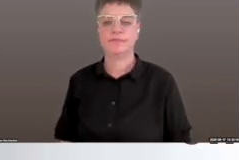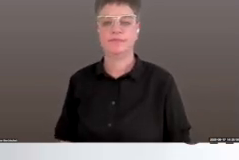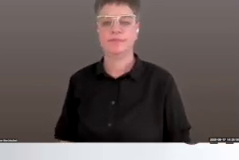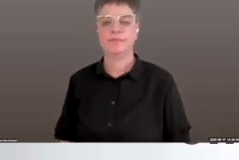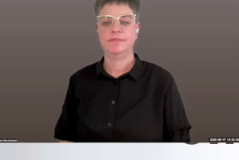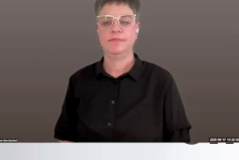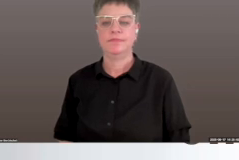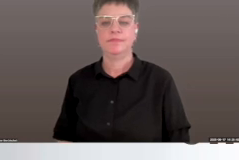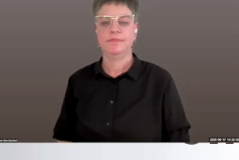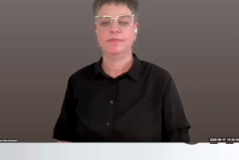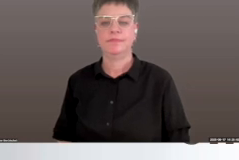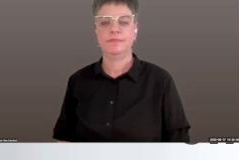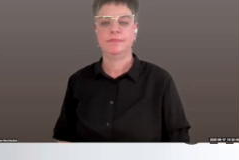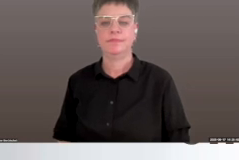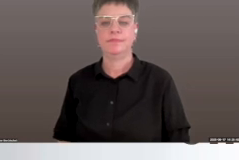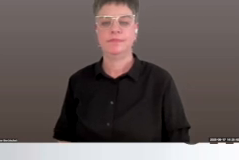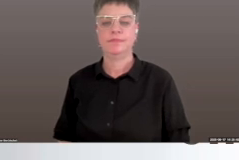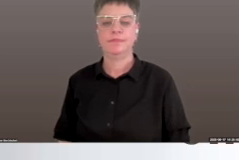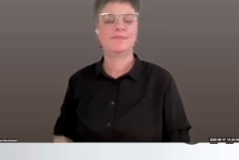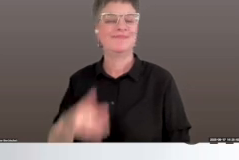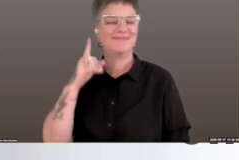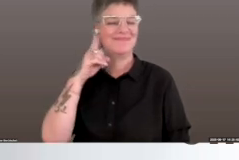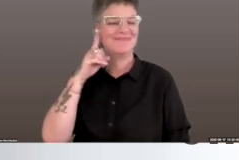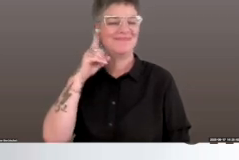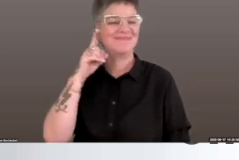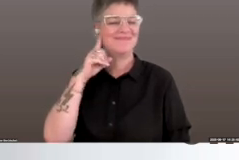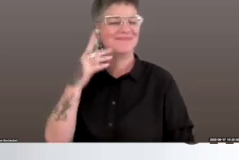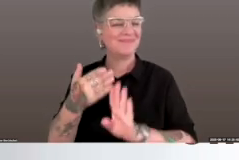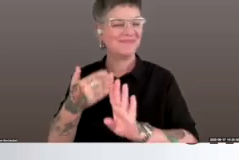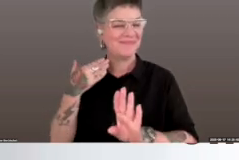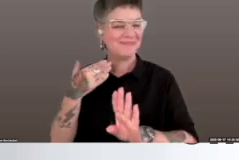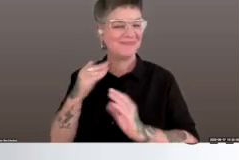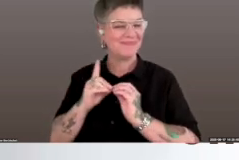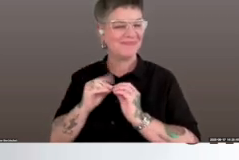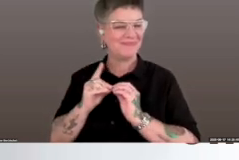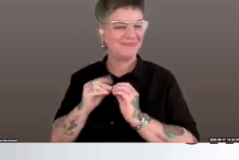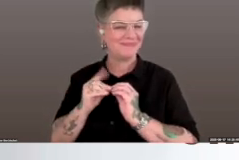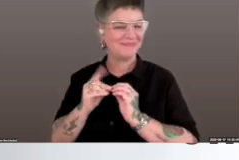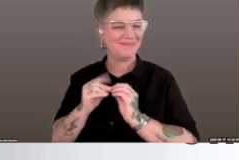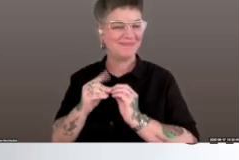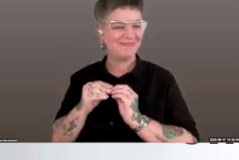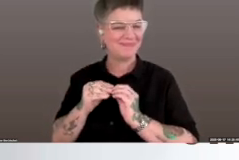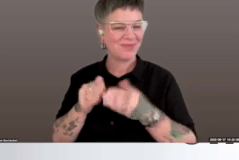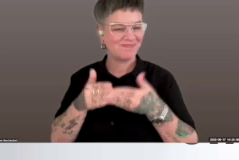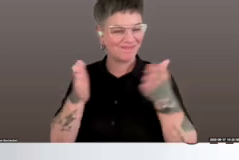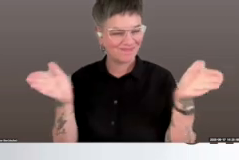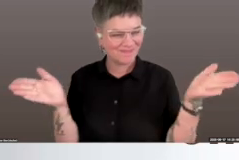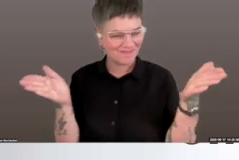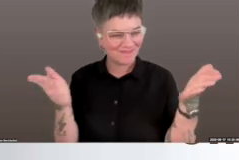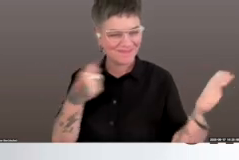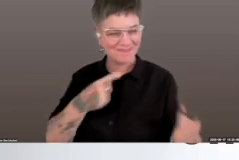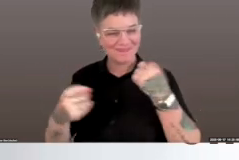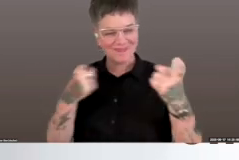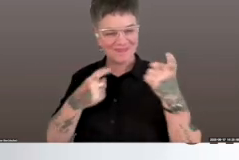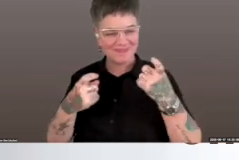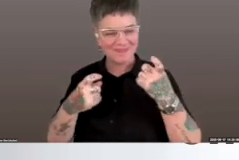All right, we've heard it before, but once more. We're going to open the floor for questions and comments about this part of the presentation. If you